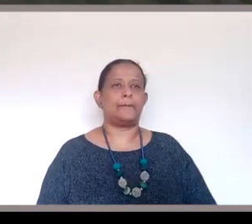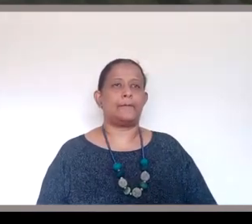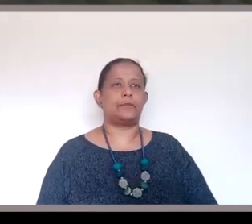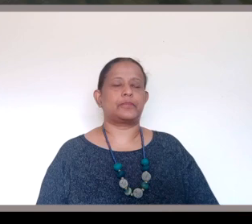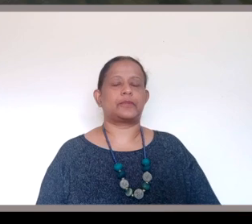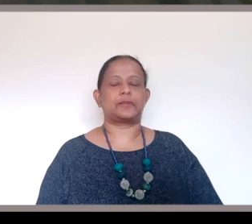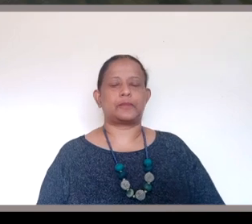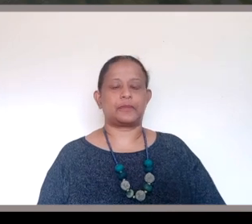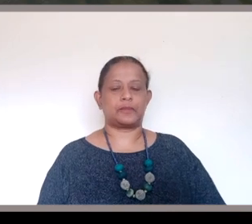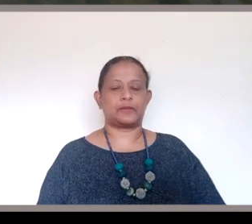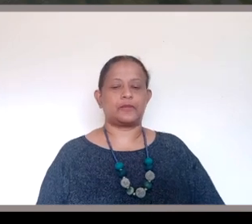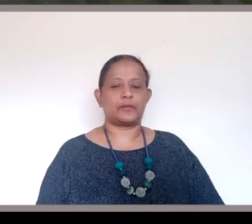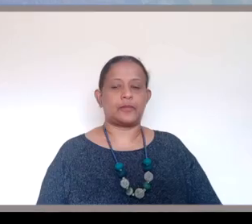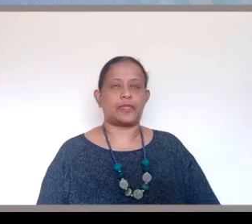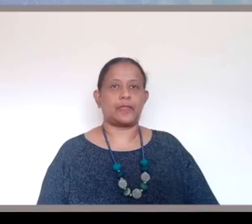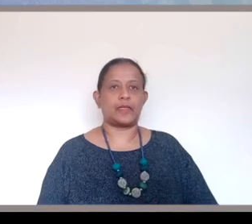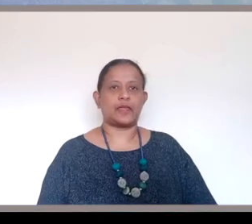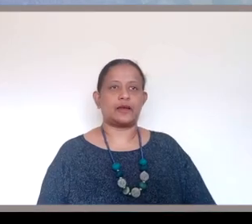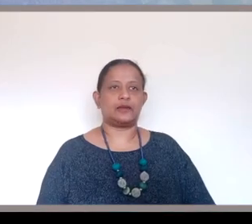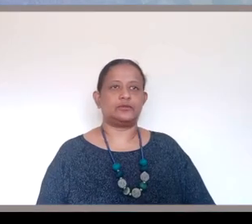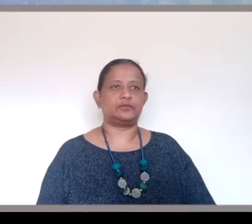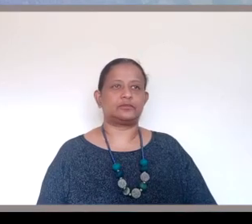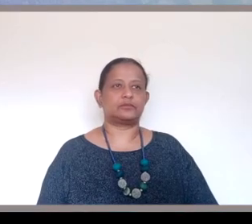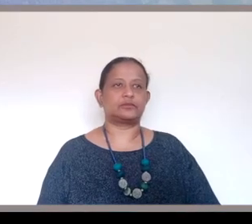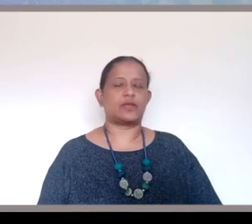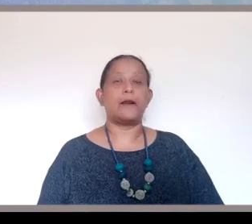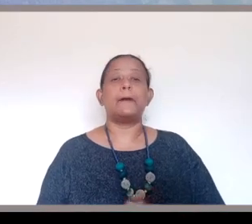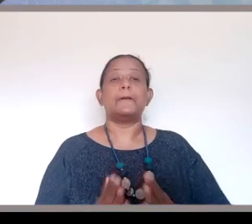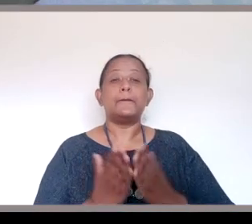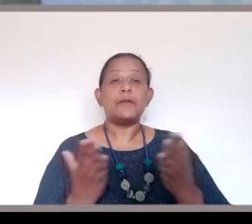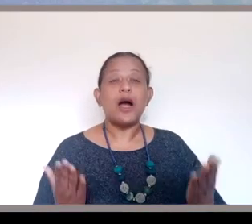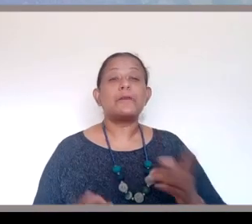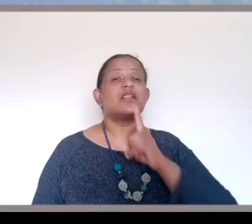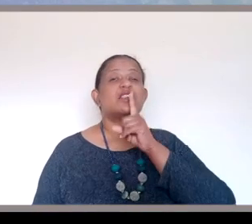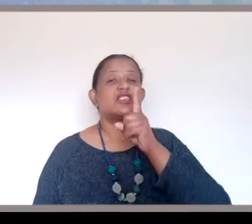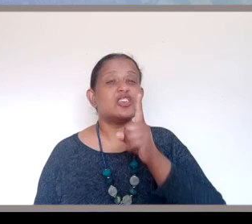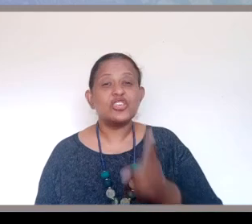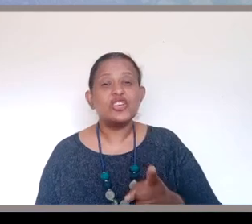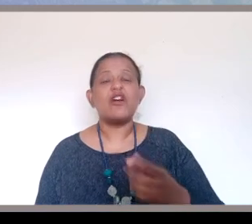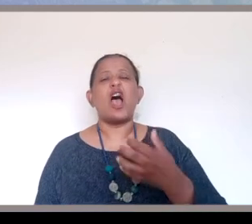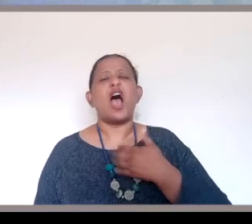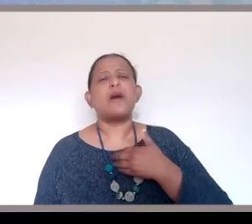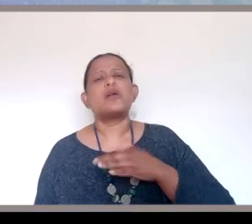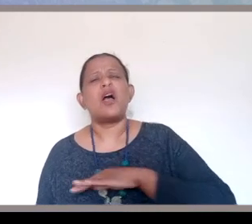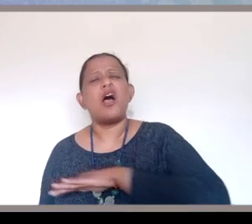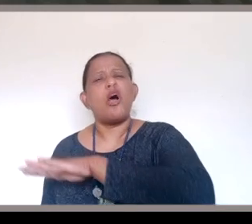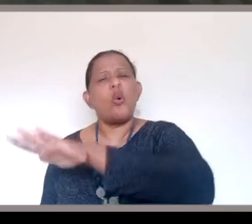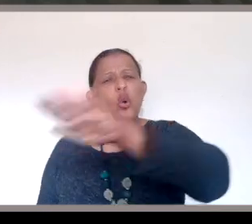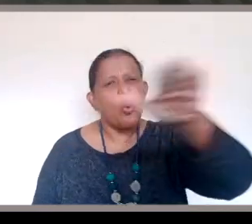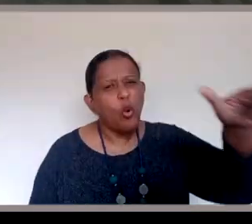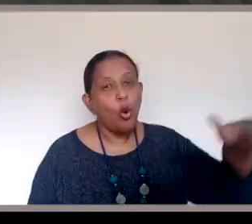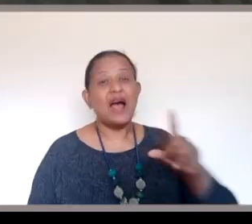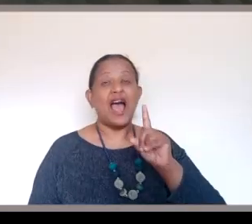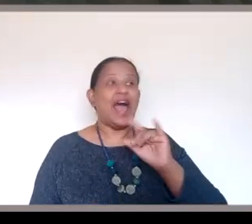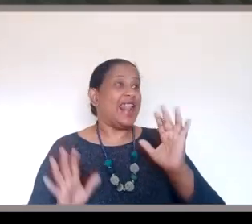realistic. Face the fact. You will be tempted. Everyone is tempted. All of us are tempted.